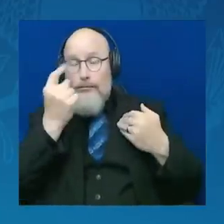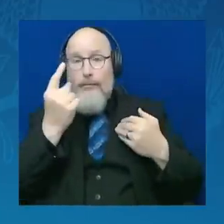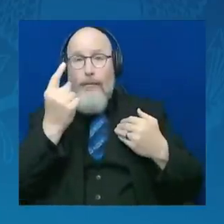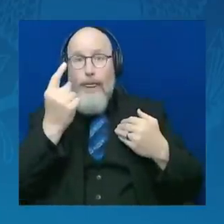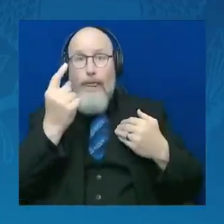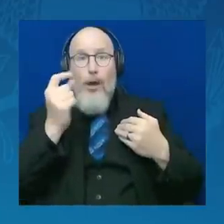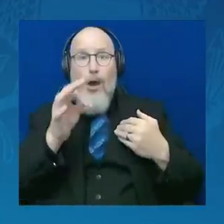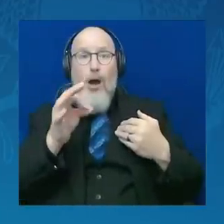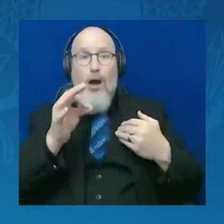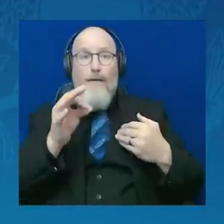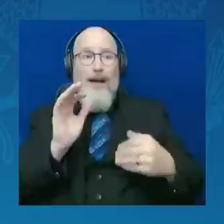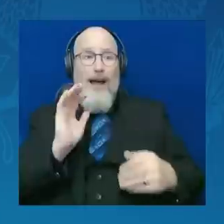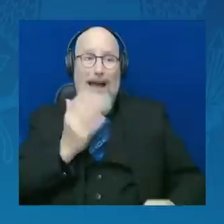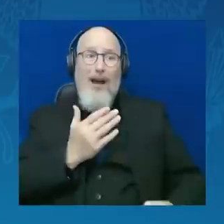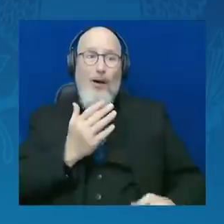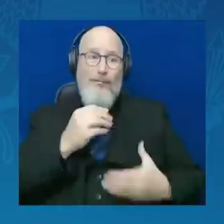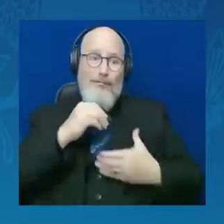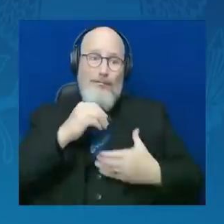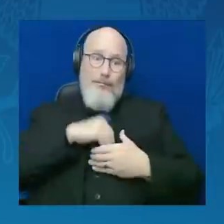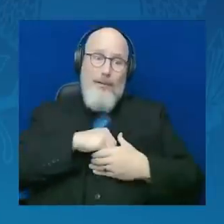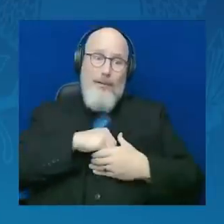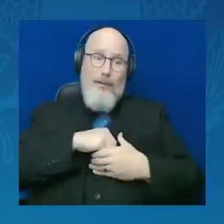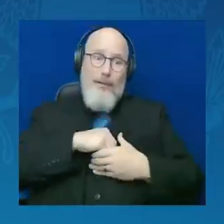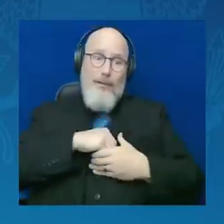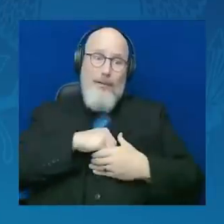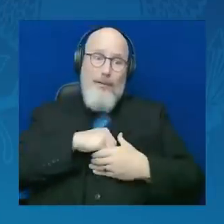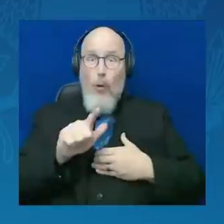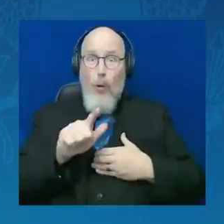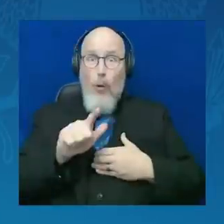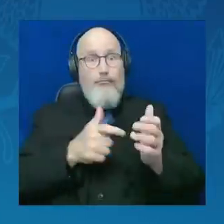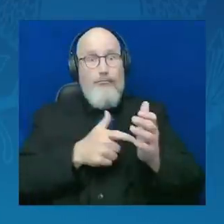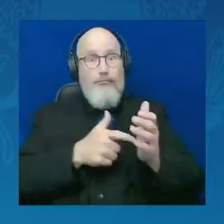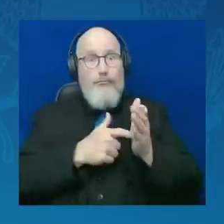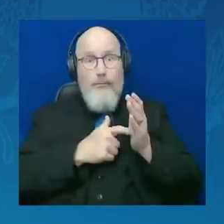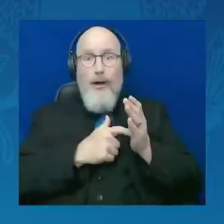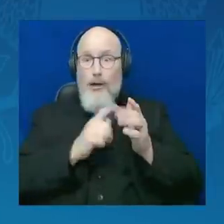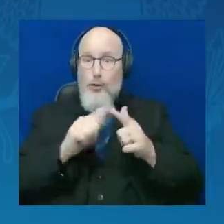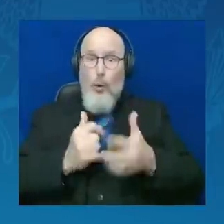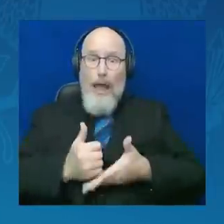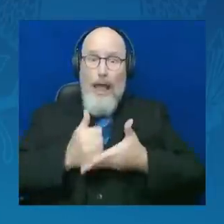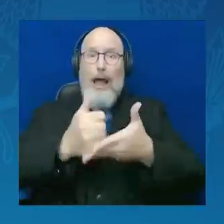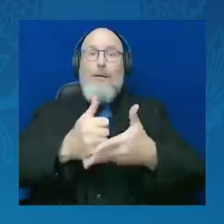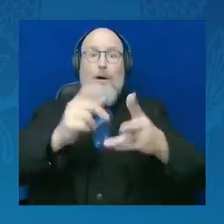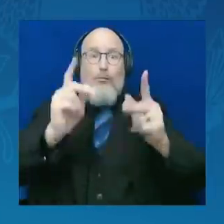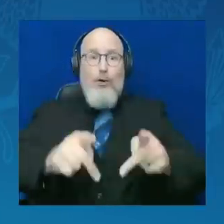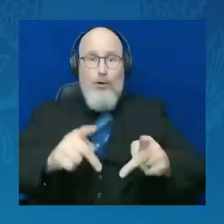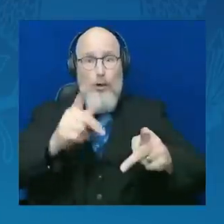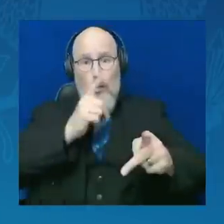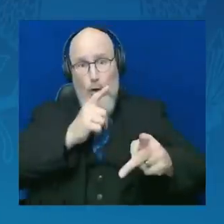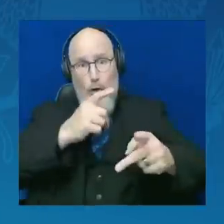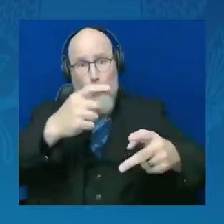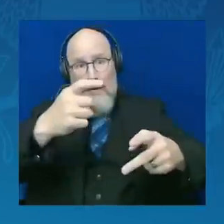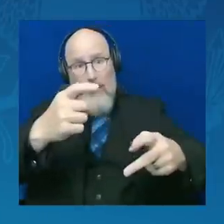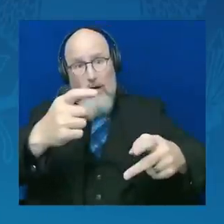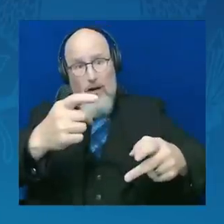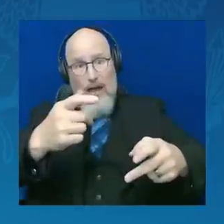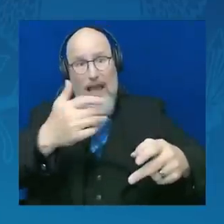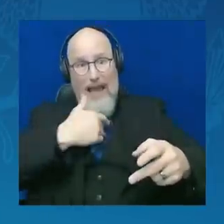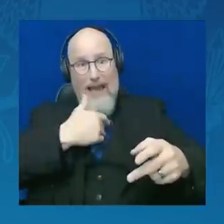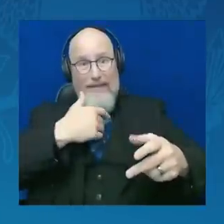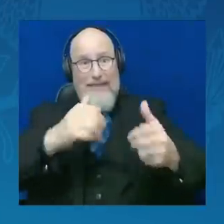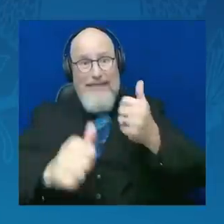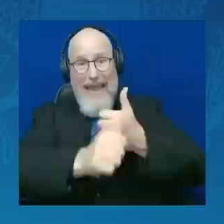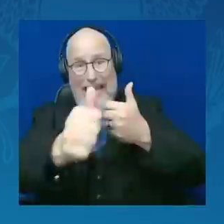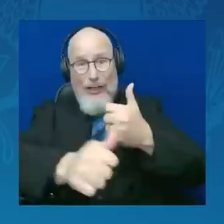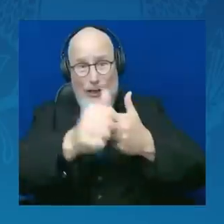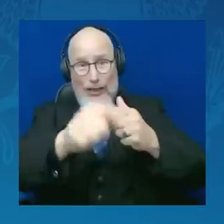obligation we should feel to help people who are fleeing harm and seeking refuge, the burden we should all be